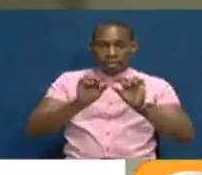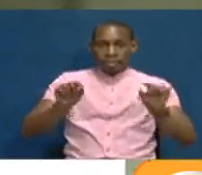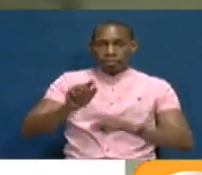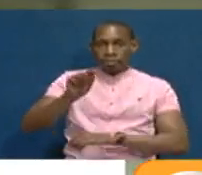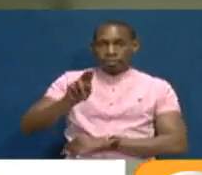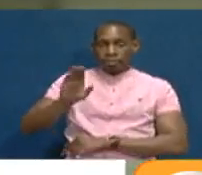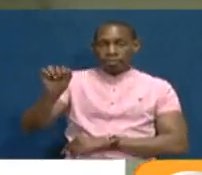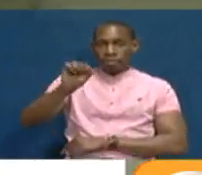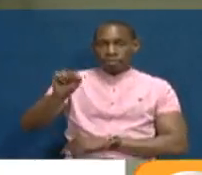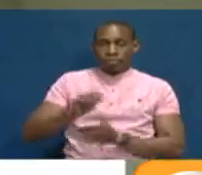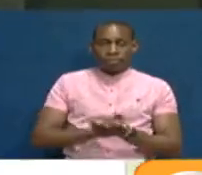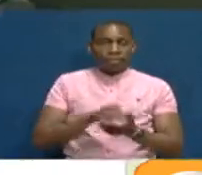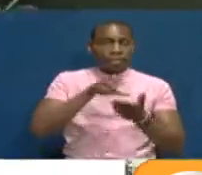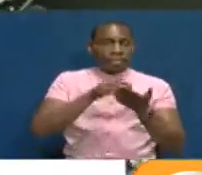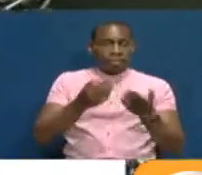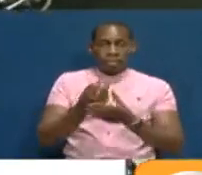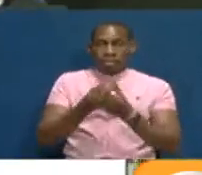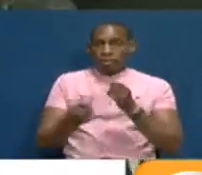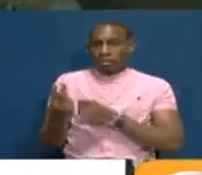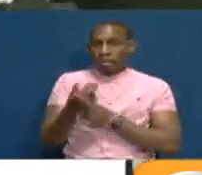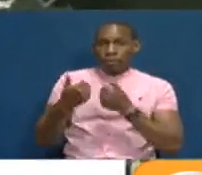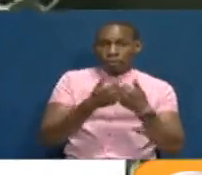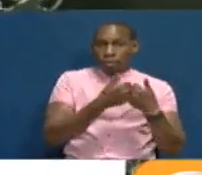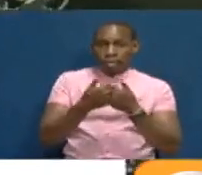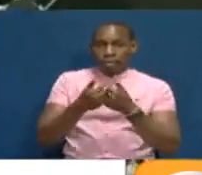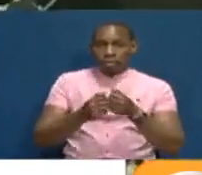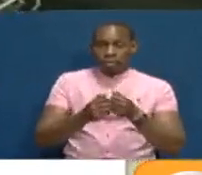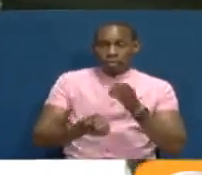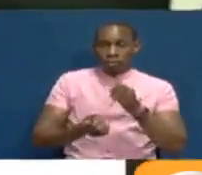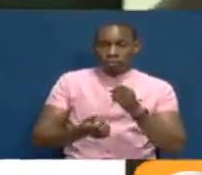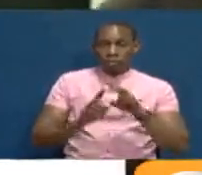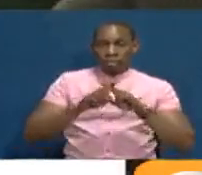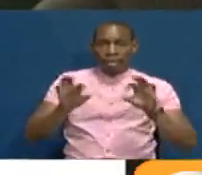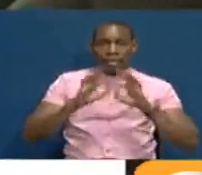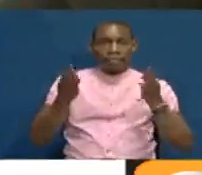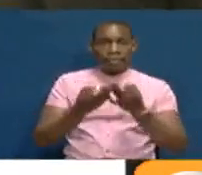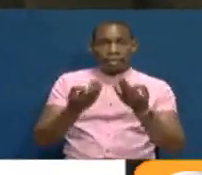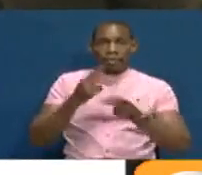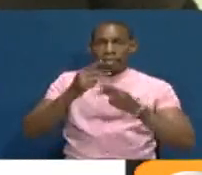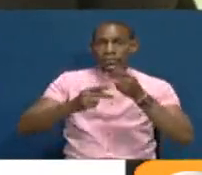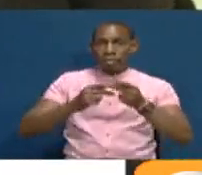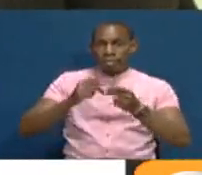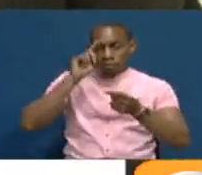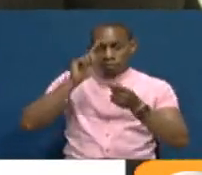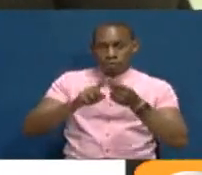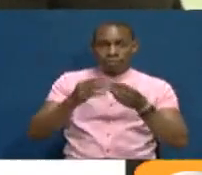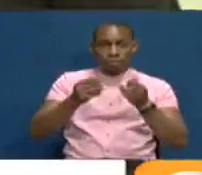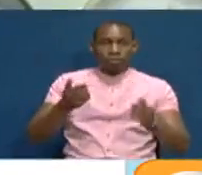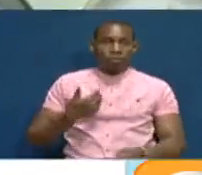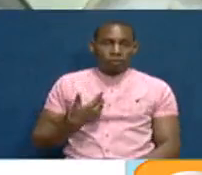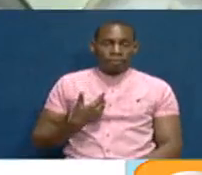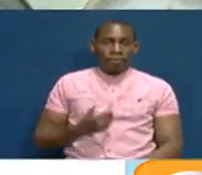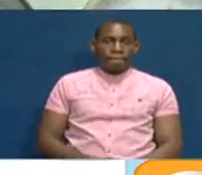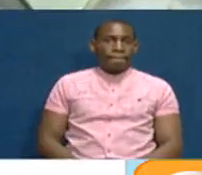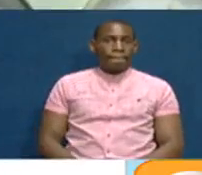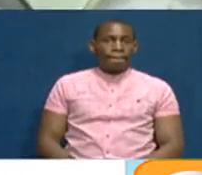Okay. In situations where couples have struggled to start a family, this is the process towards finding a solution.